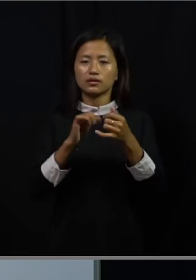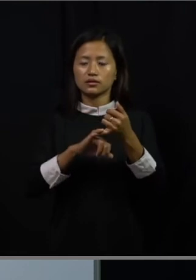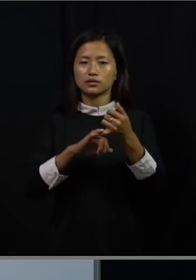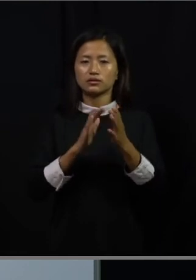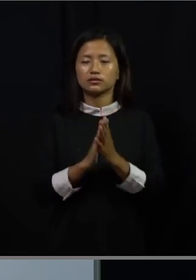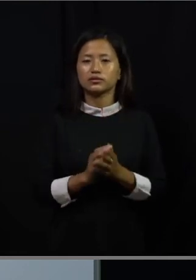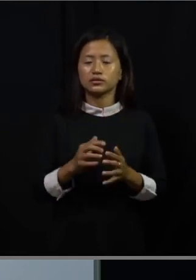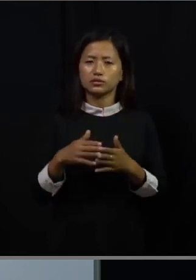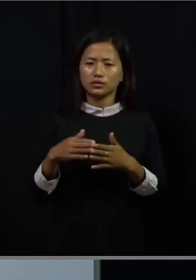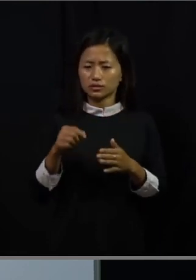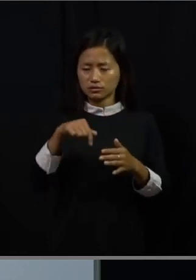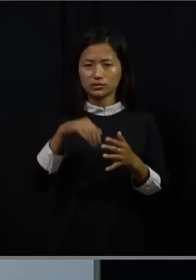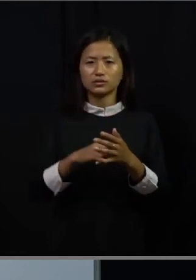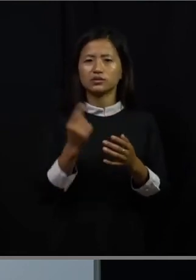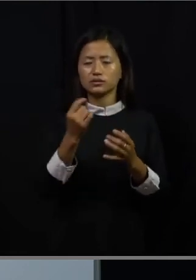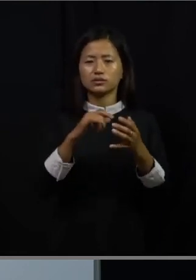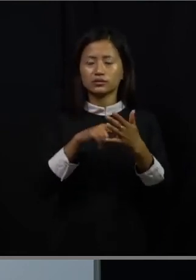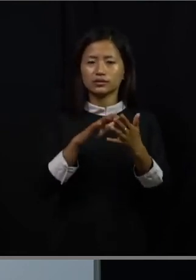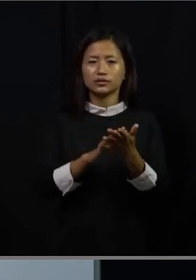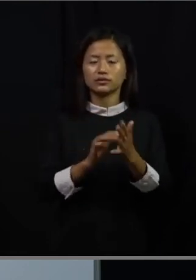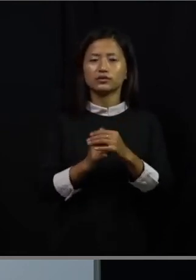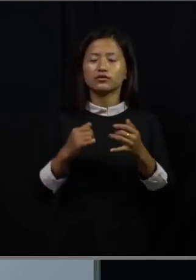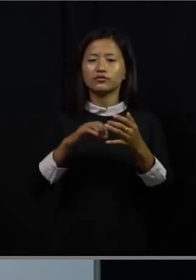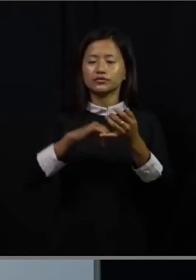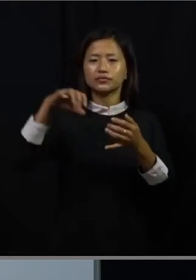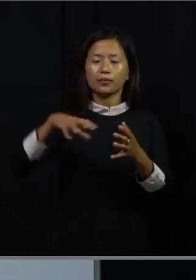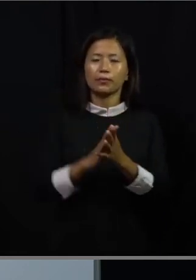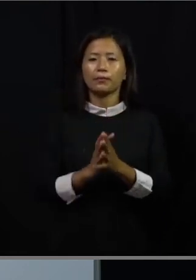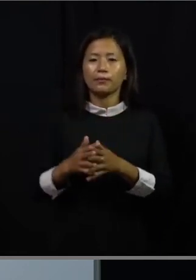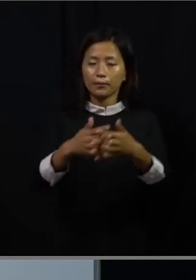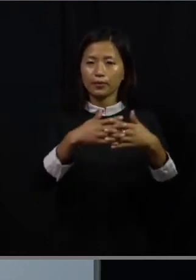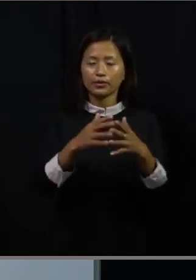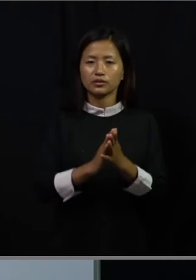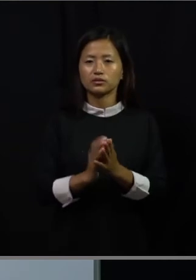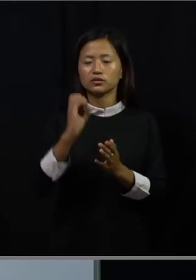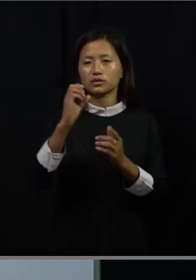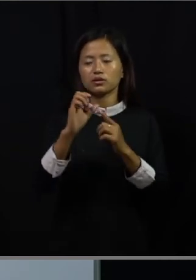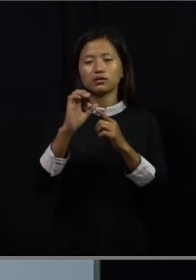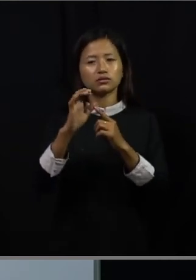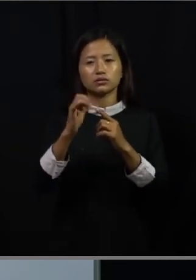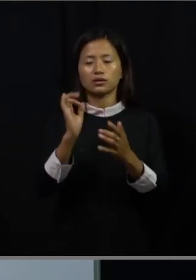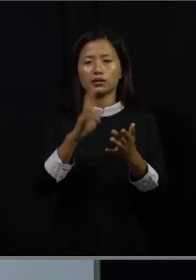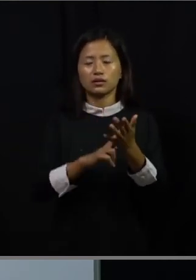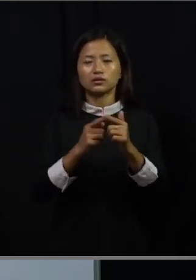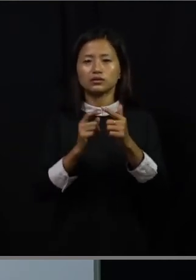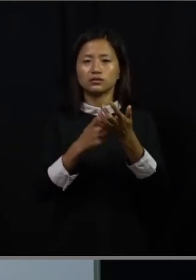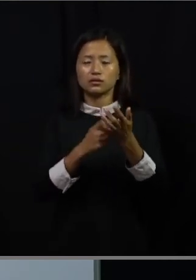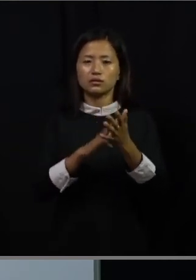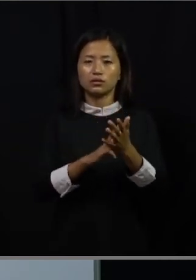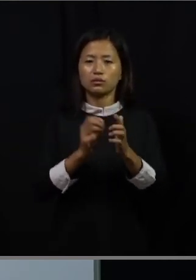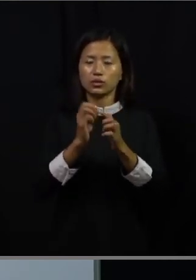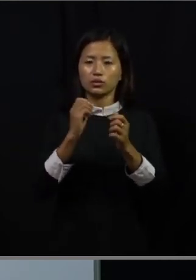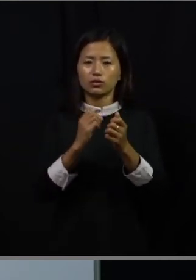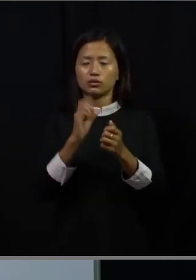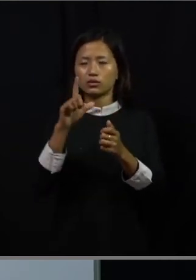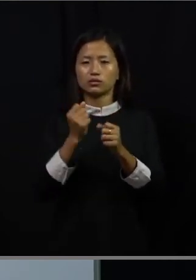United States of America, okay, it is also known as cultural anthropology. Okay, so it deals with the social and the